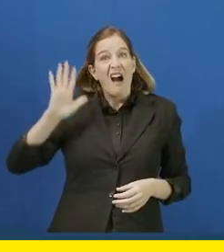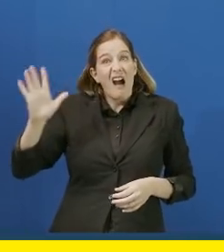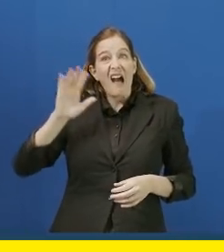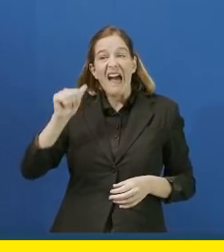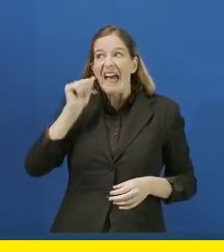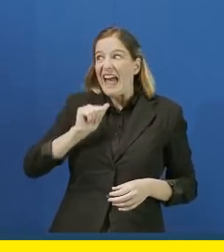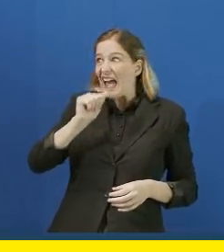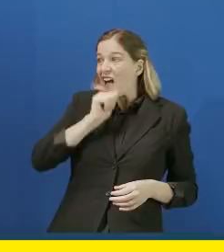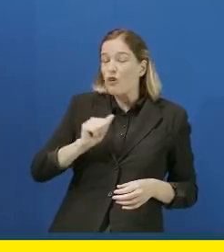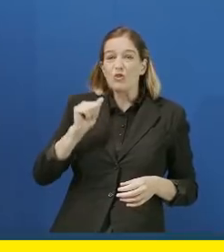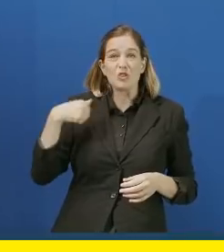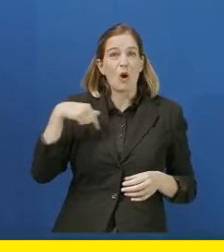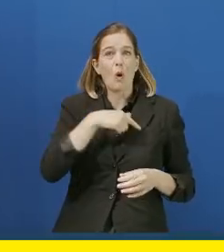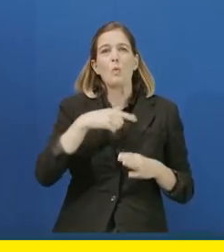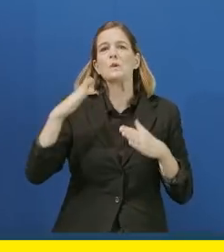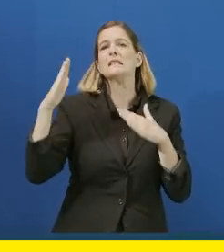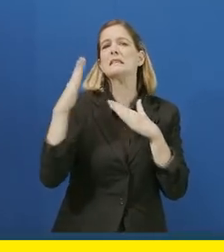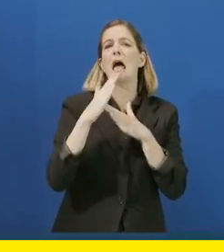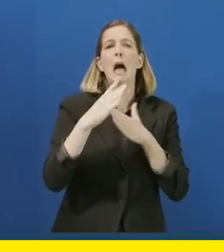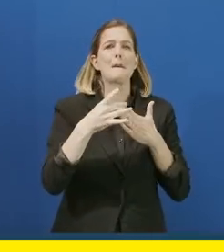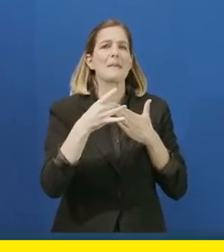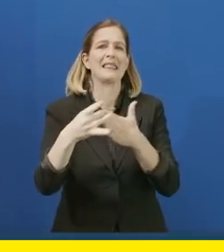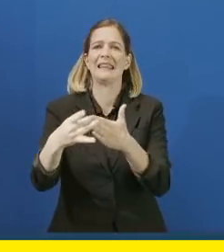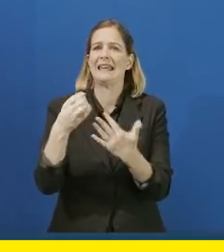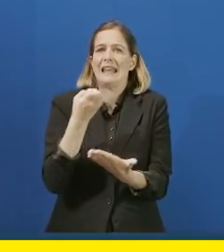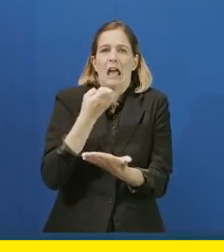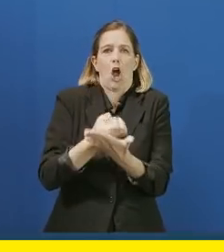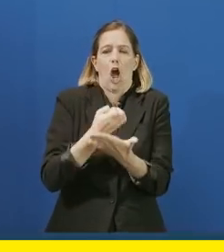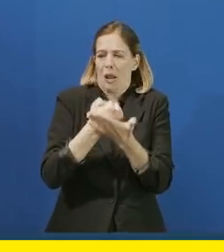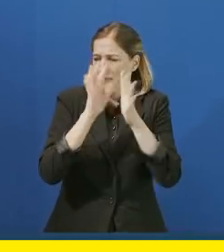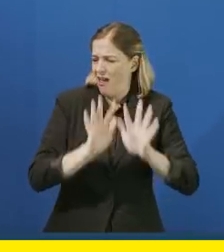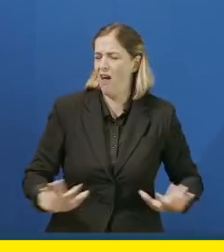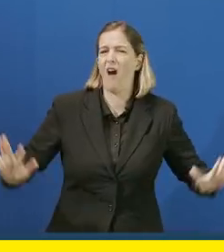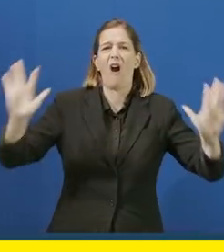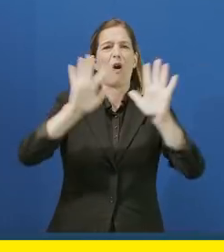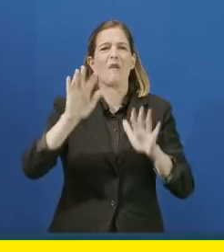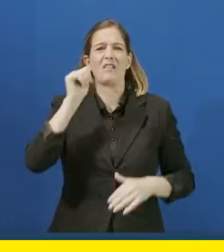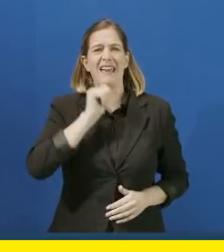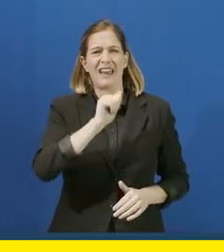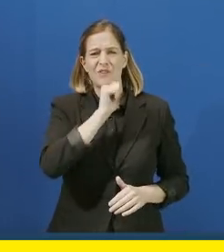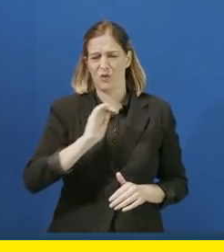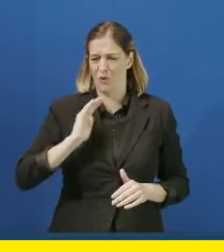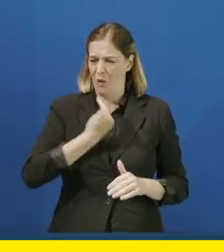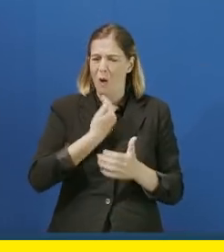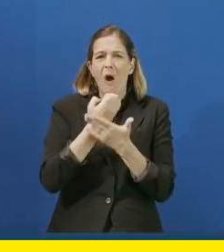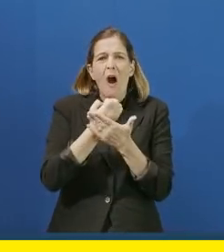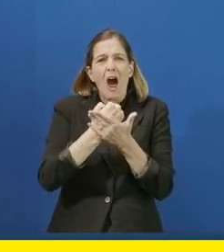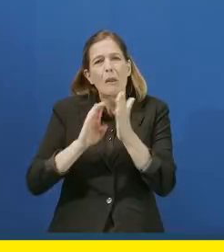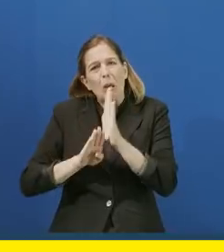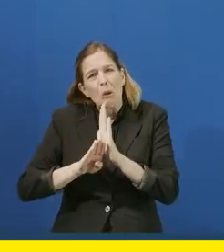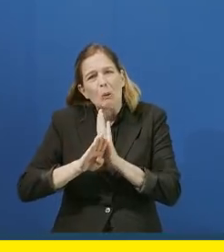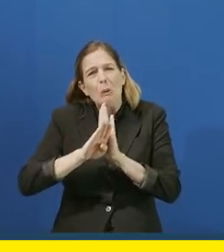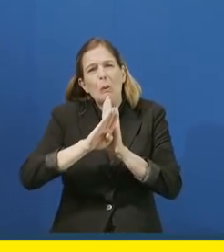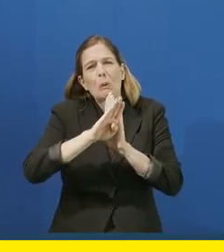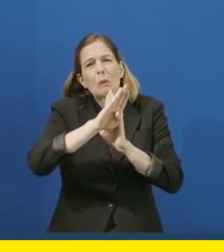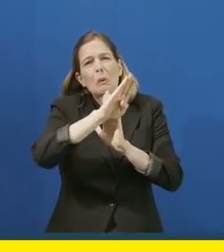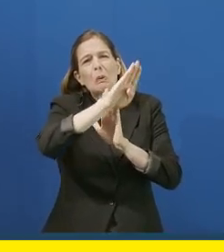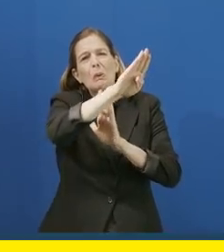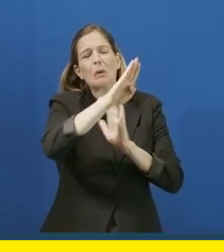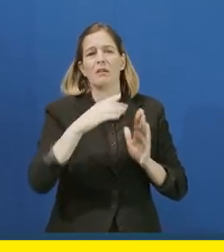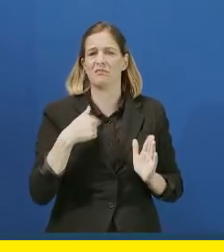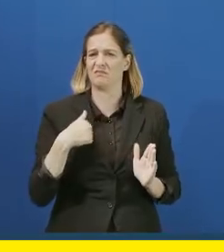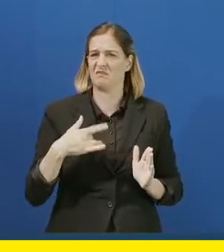economic growth, development, and momentum. And I'm confident that if we're responsible